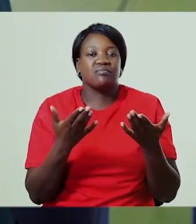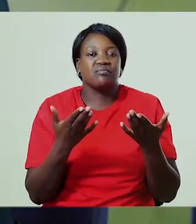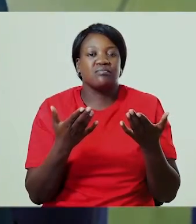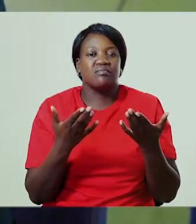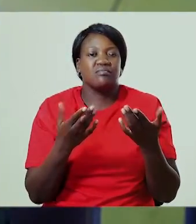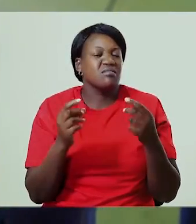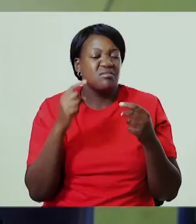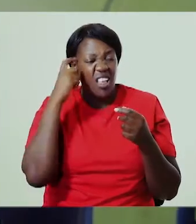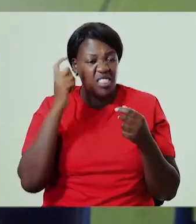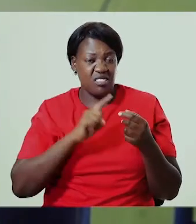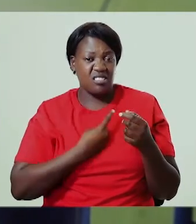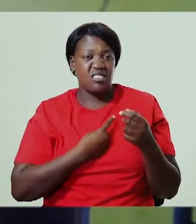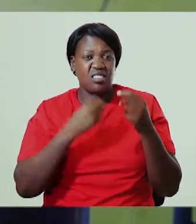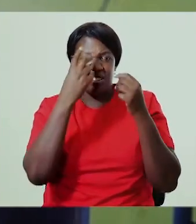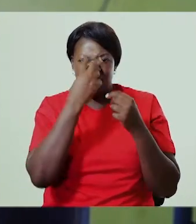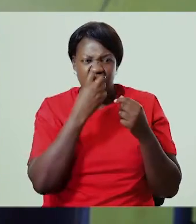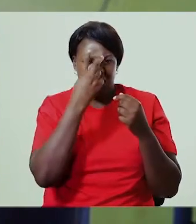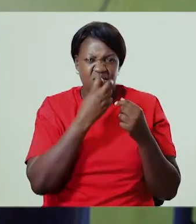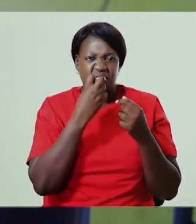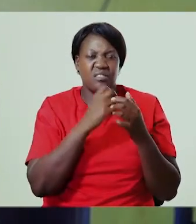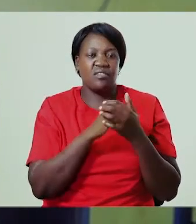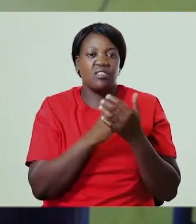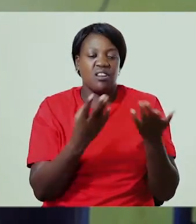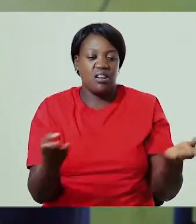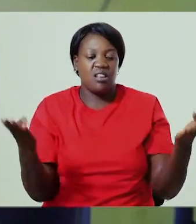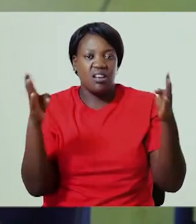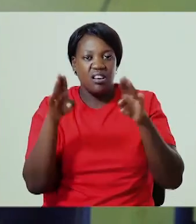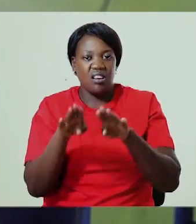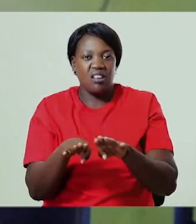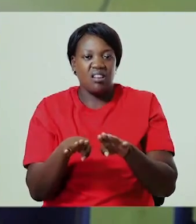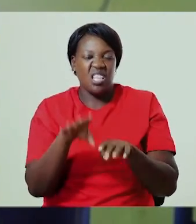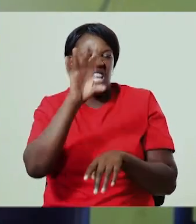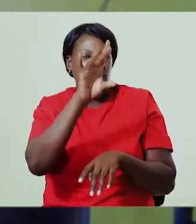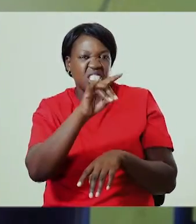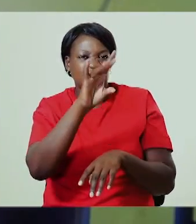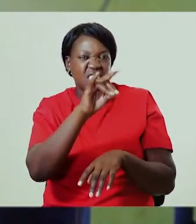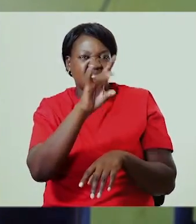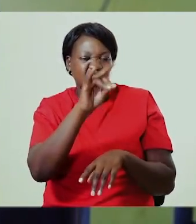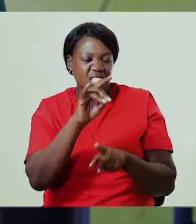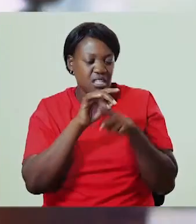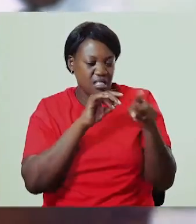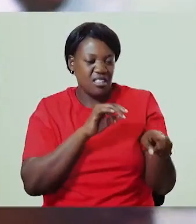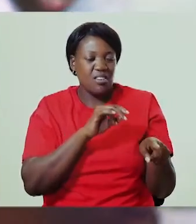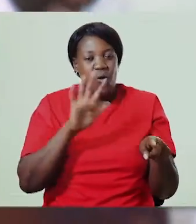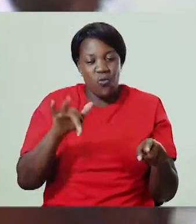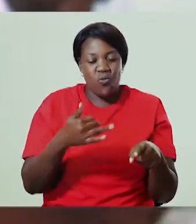was funny when Kachana crossed the scene at the memorial service trying to chase away the dog that tried to steal the meat.